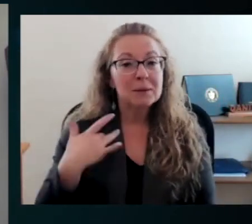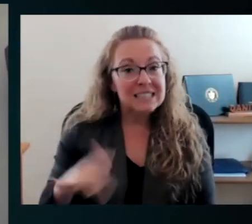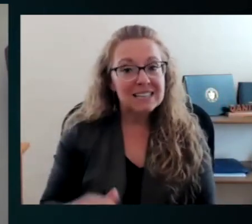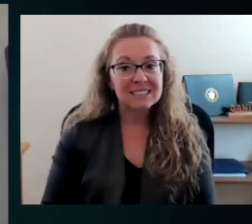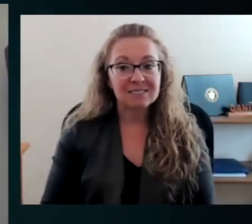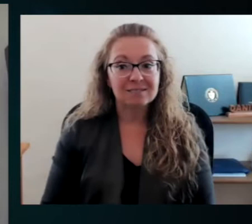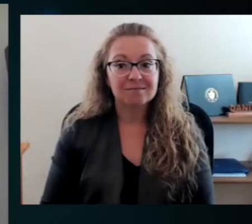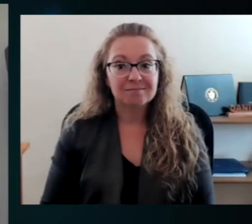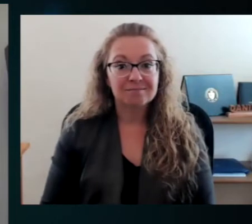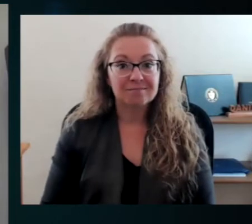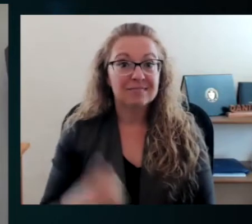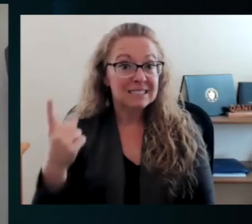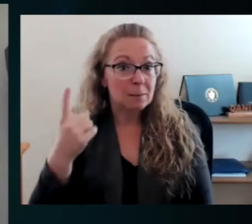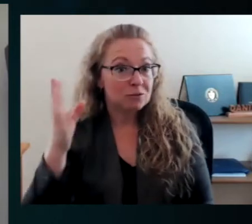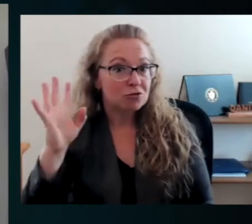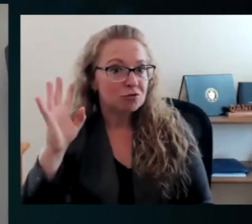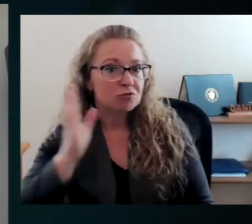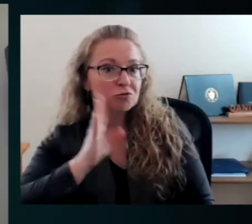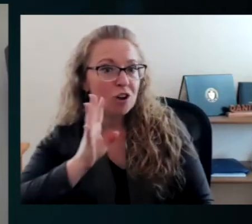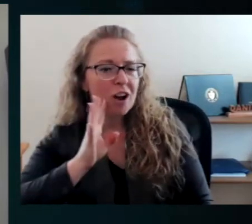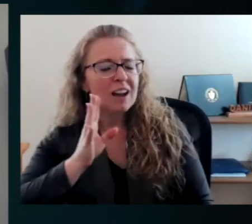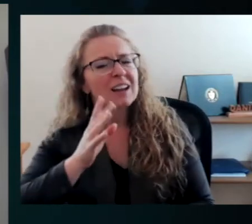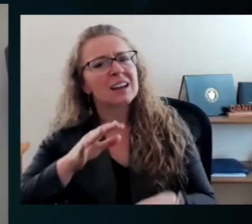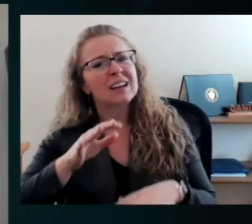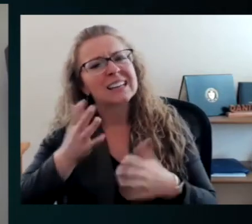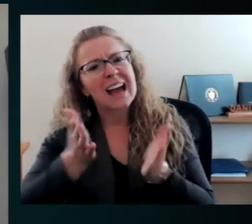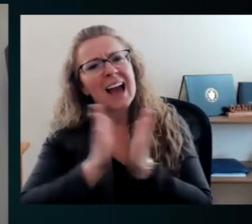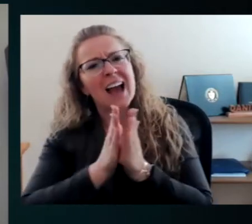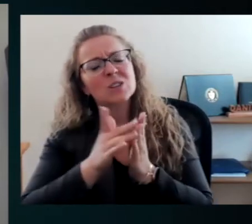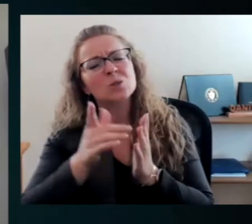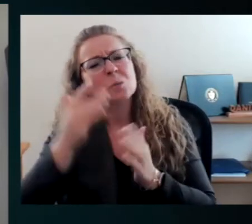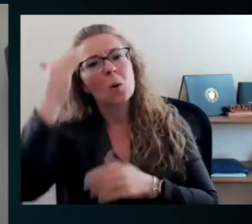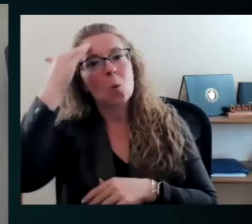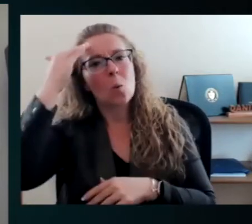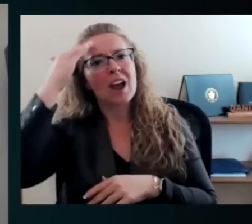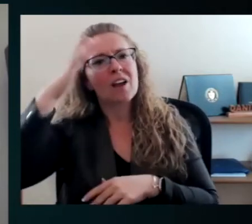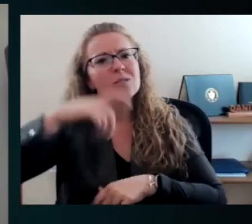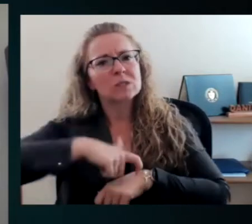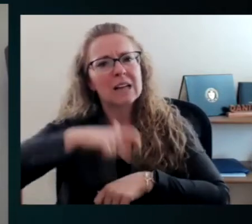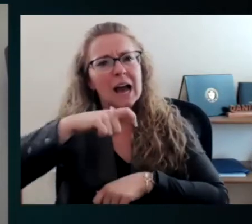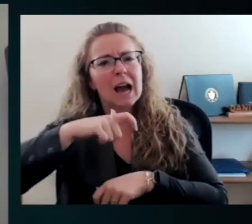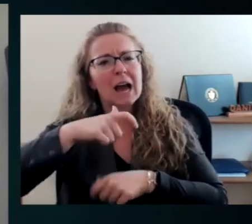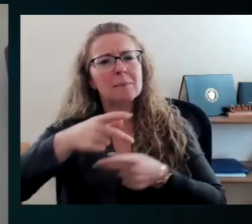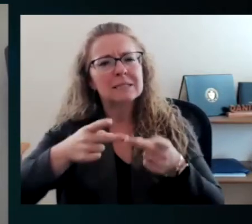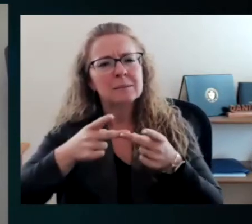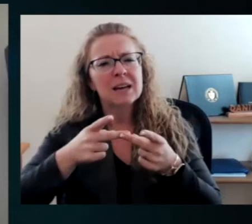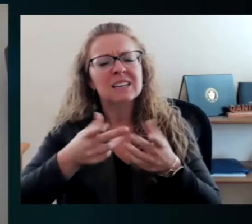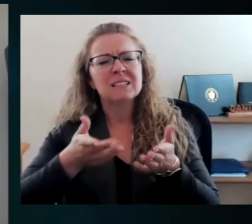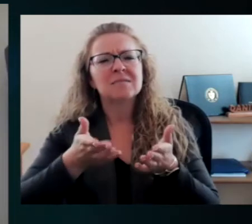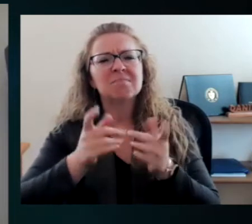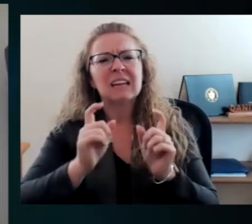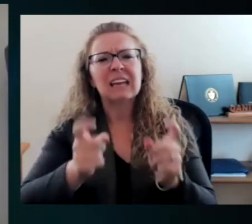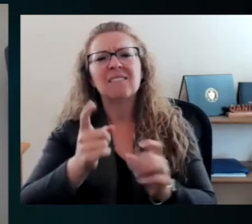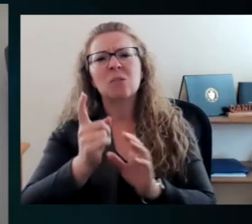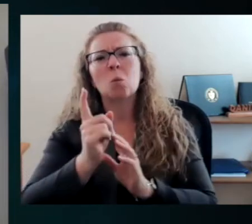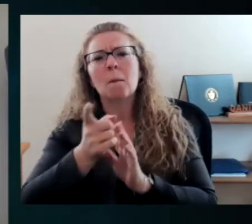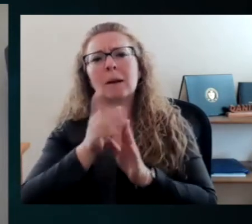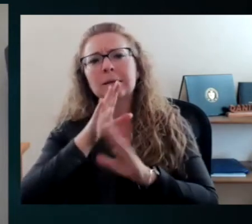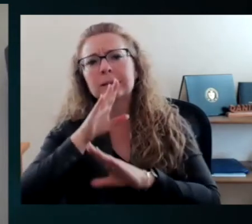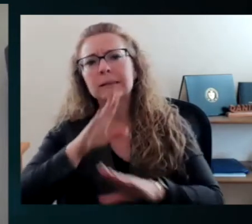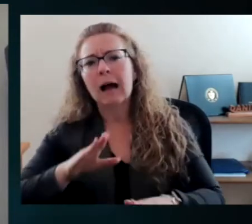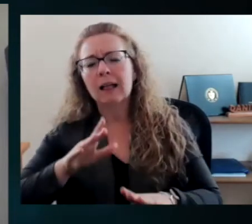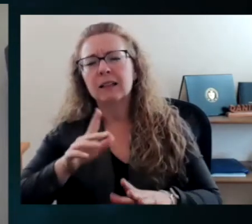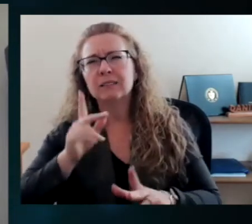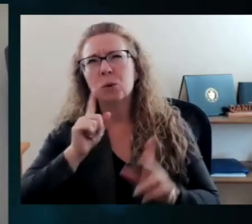Keep aware of how much time and space you're taking up and that others may need a moment of silence to collect themselves before speaking. Yeah,